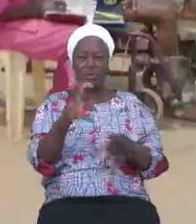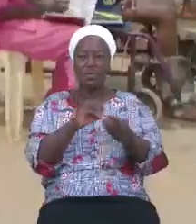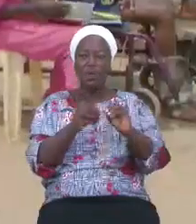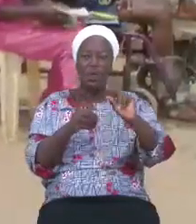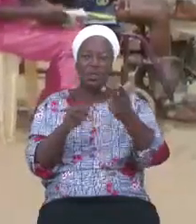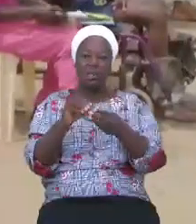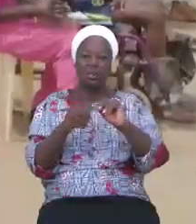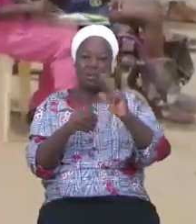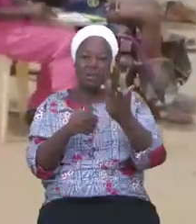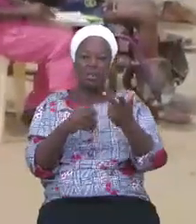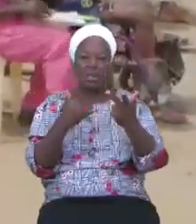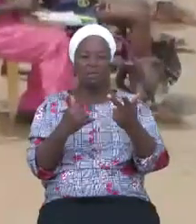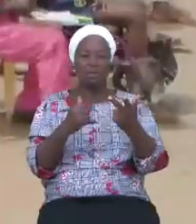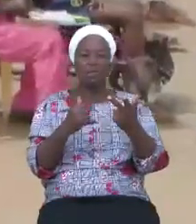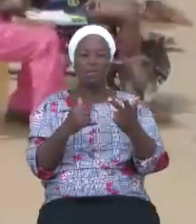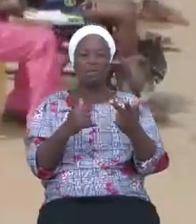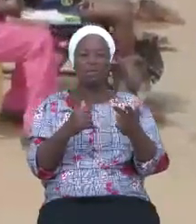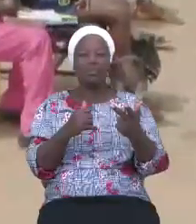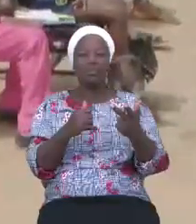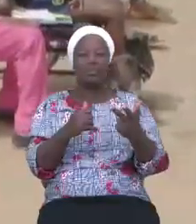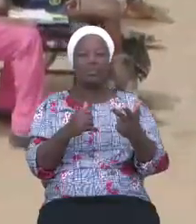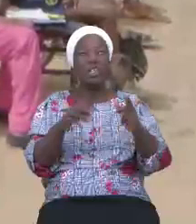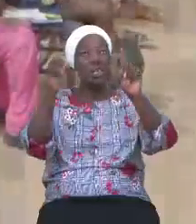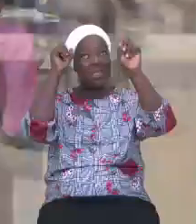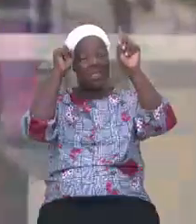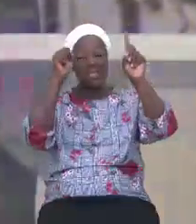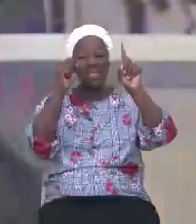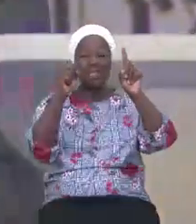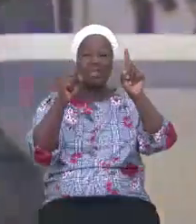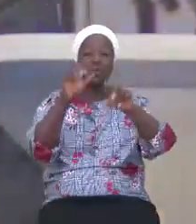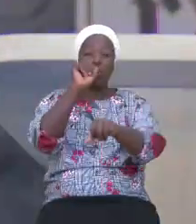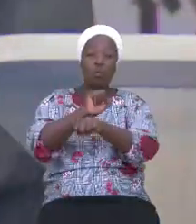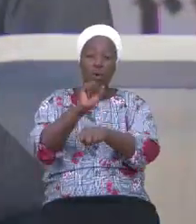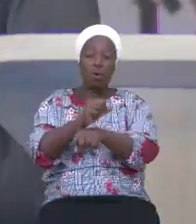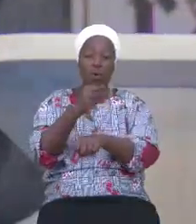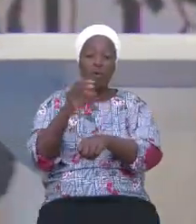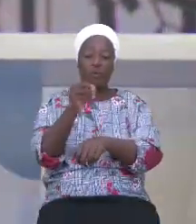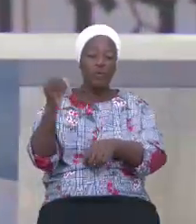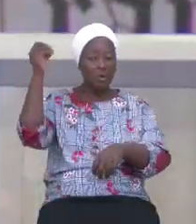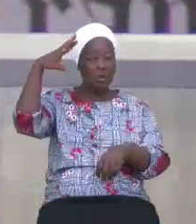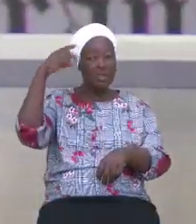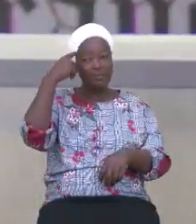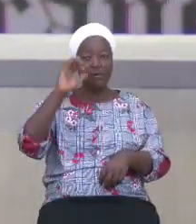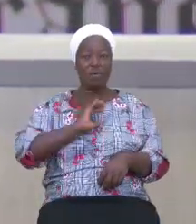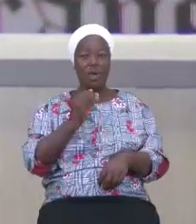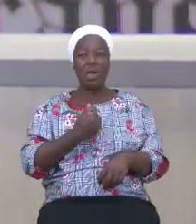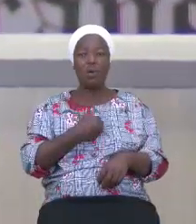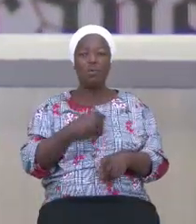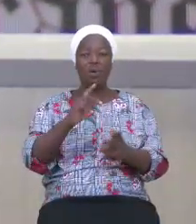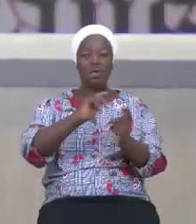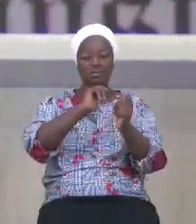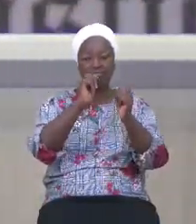Number three, we're looking at his mission of grace for our